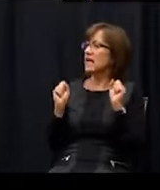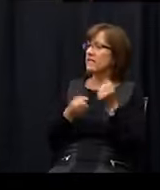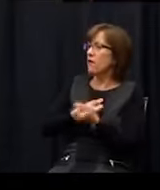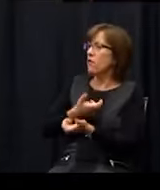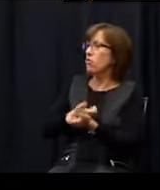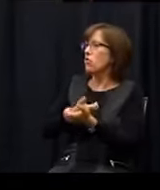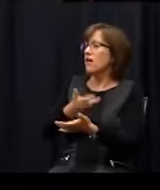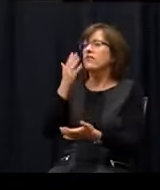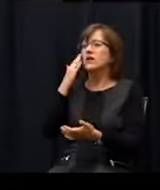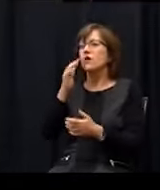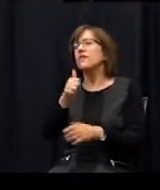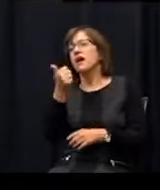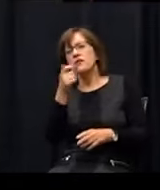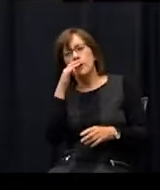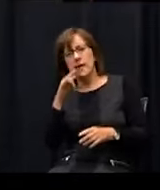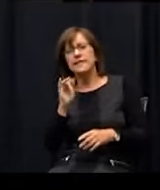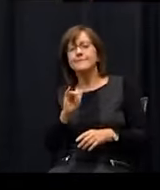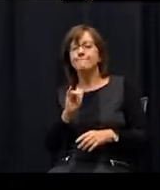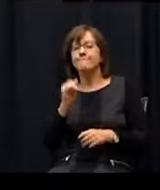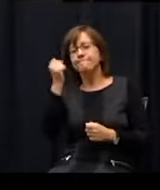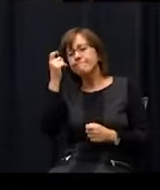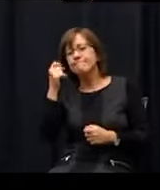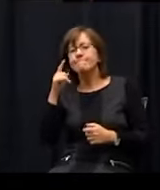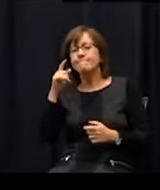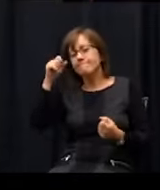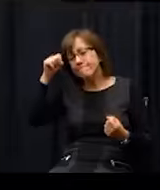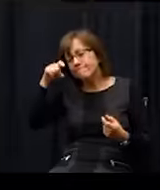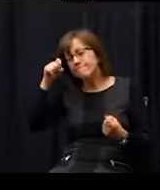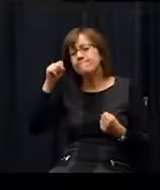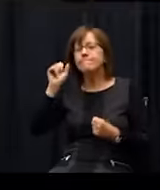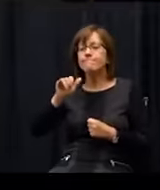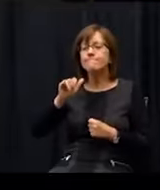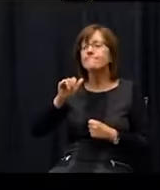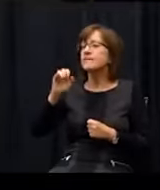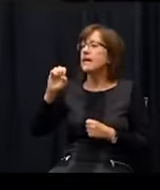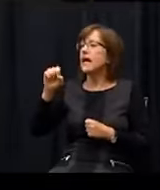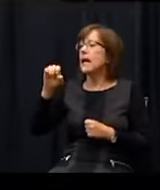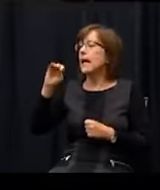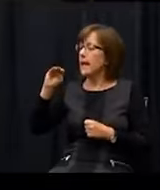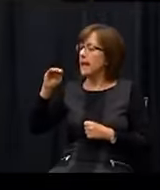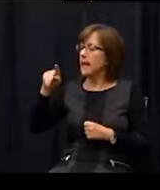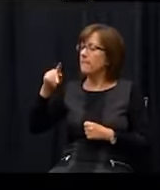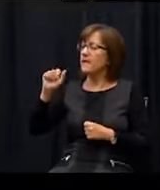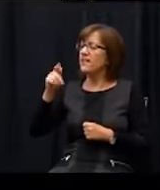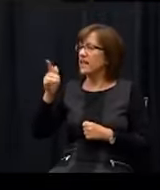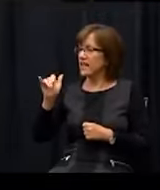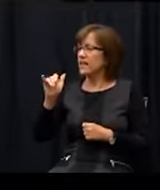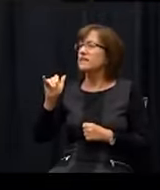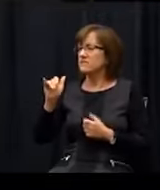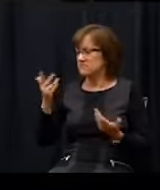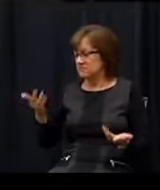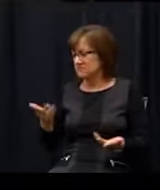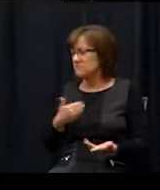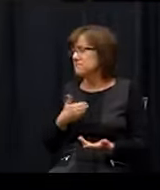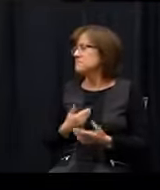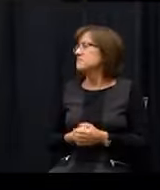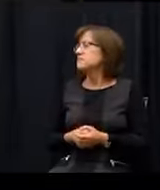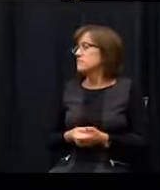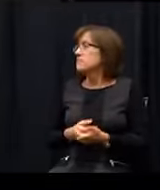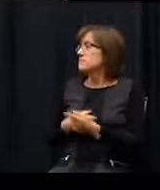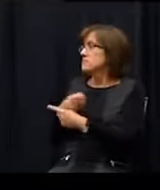kids, you know, are empathetic towards their feelings. And it's like, so it's really important, like, how do